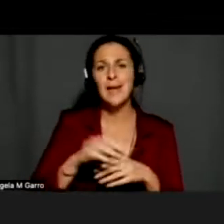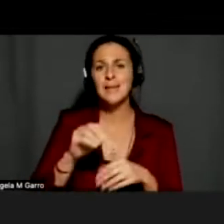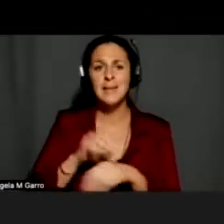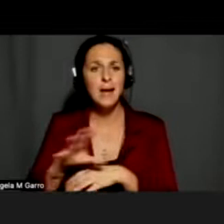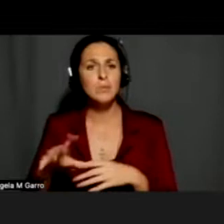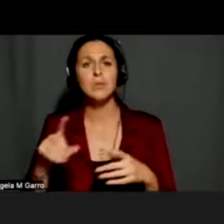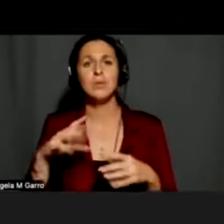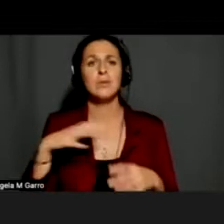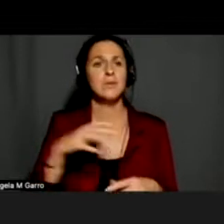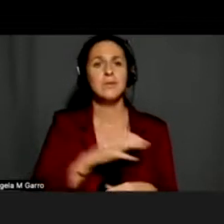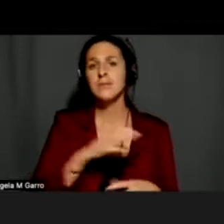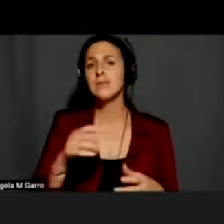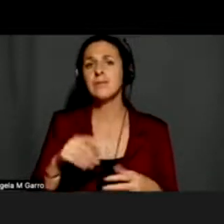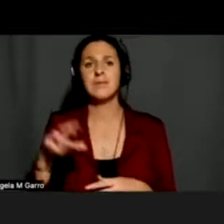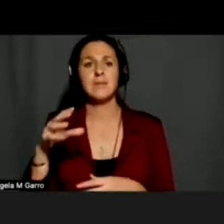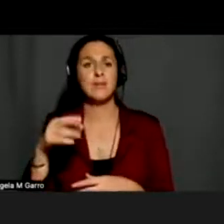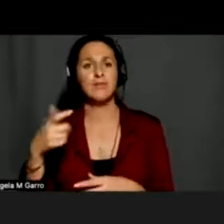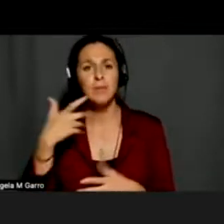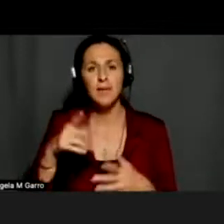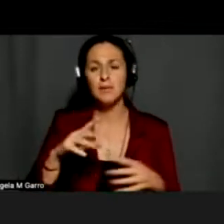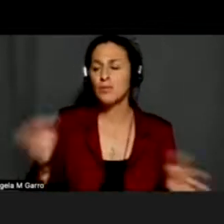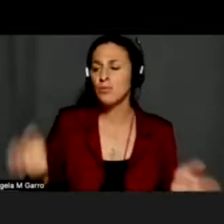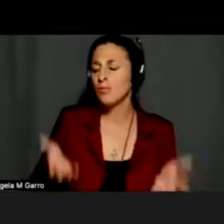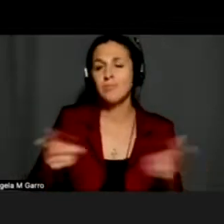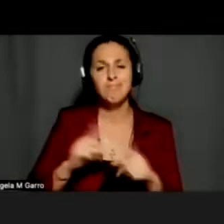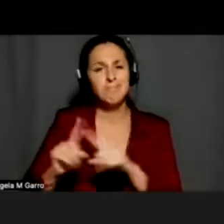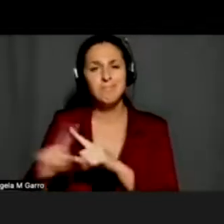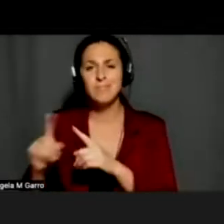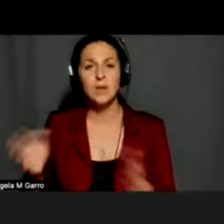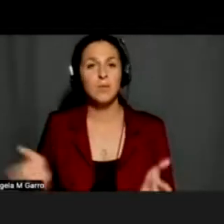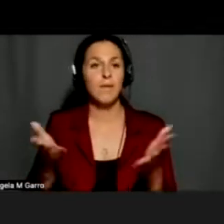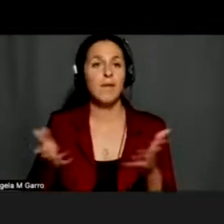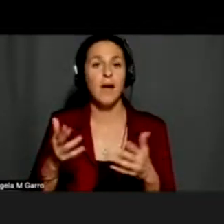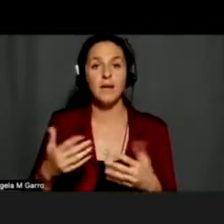ELEC representatives to provide robust school experiences for students.